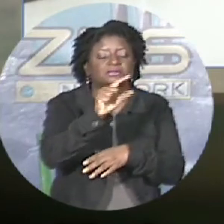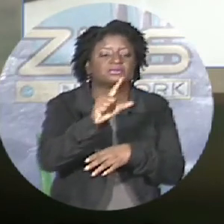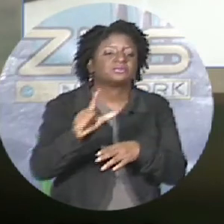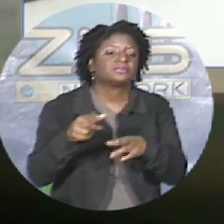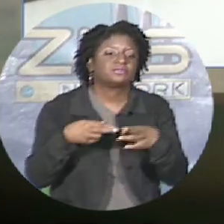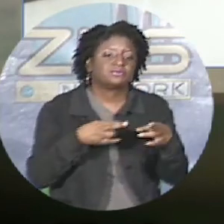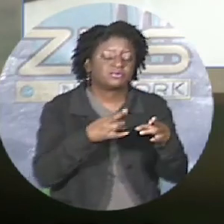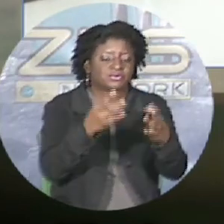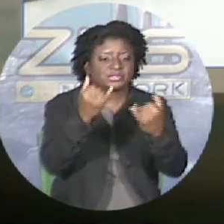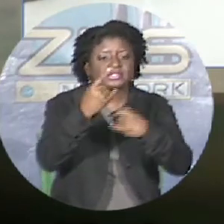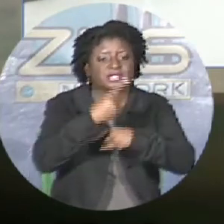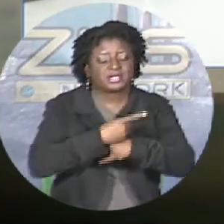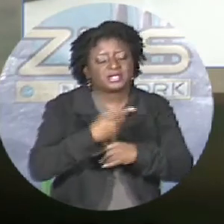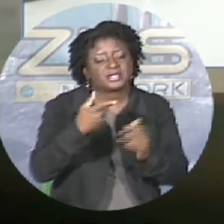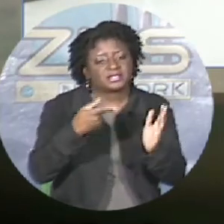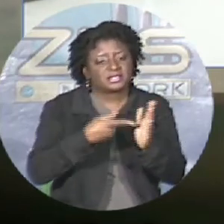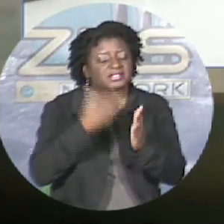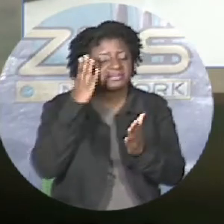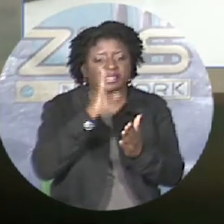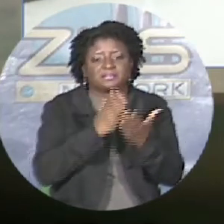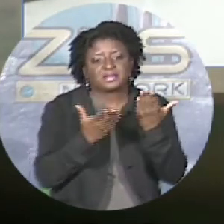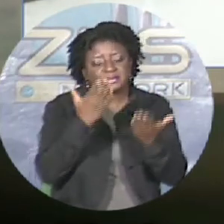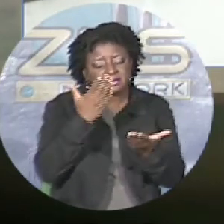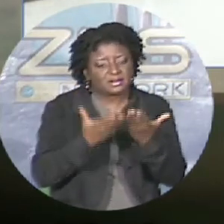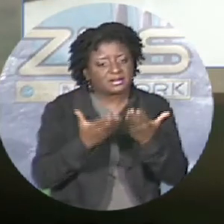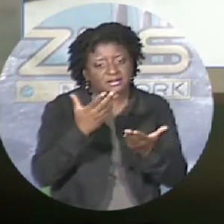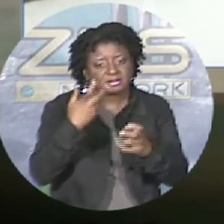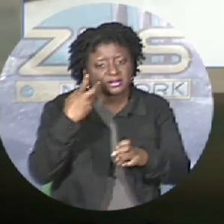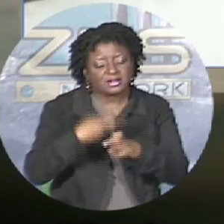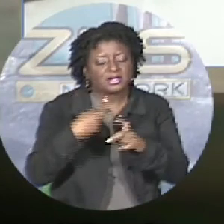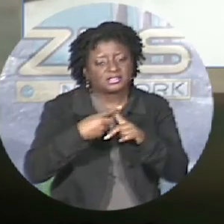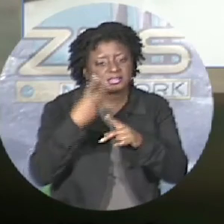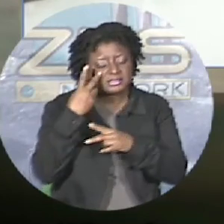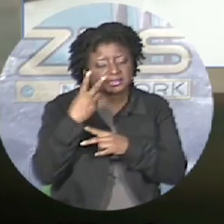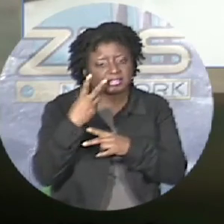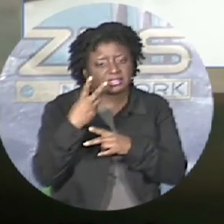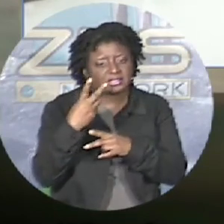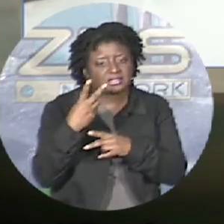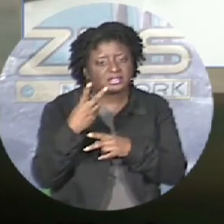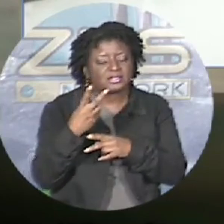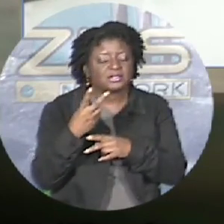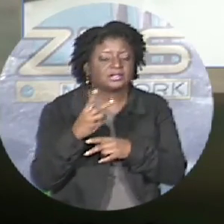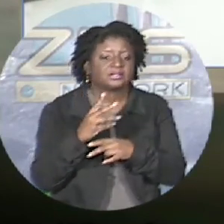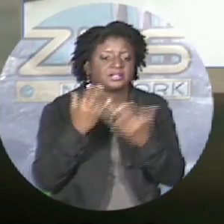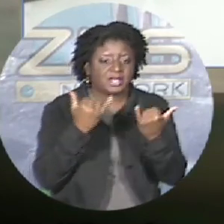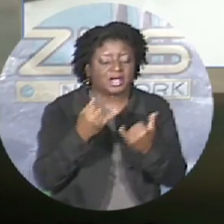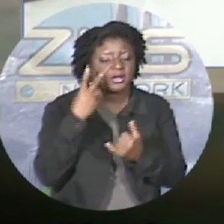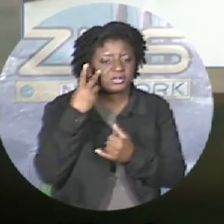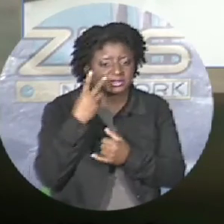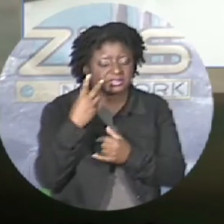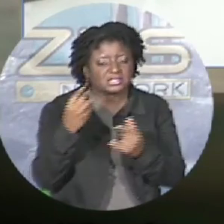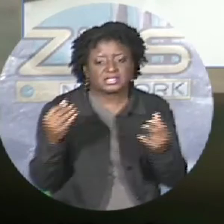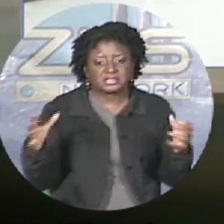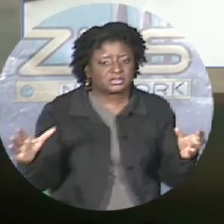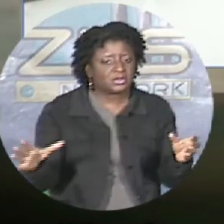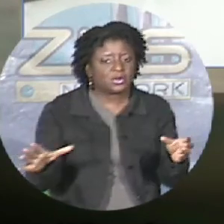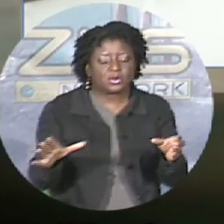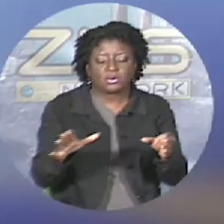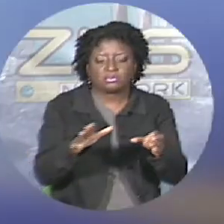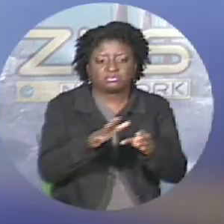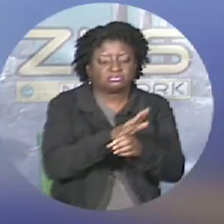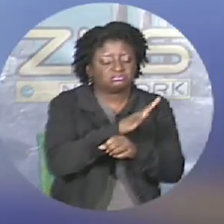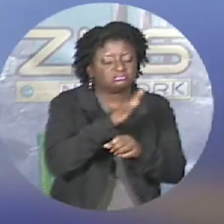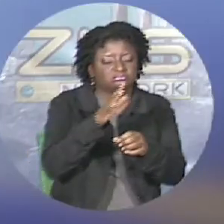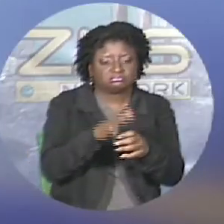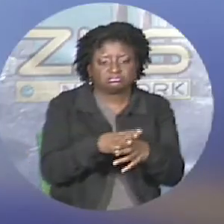out there, especially where Adelaide, where we hadn't seen much as yet, but now we're seeing it's overwhelming. That's correct, Chris. The overwhelming subscription of people